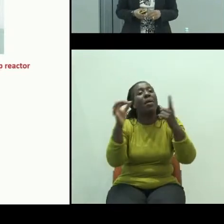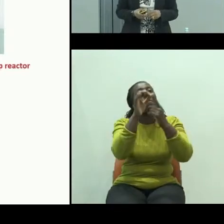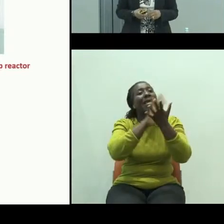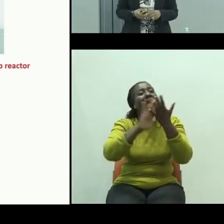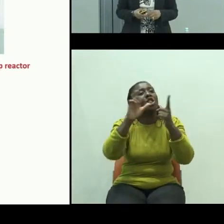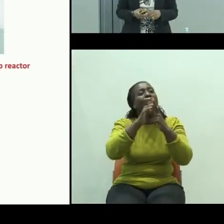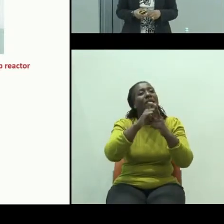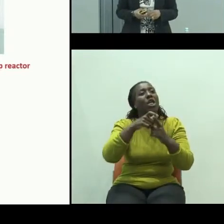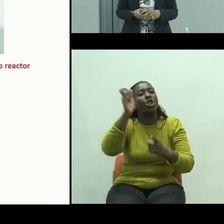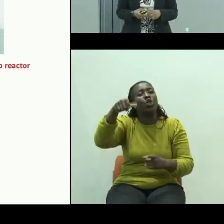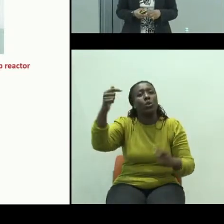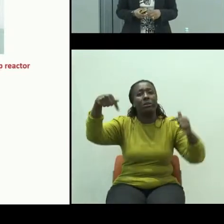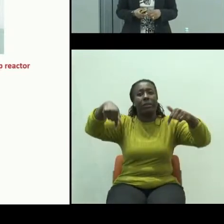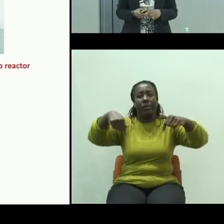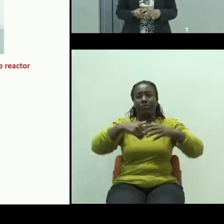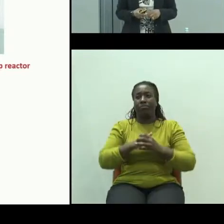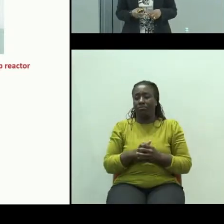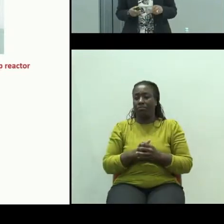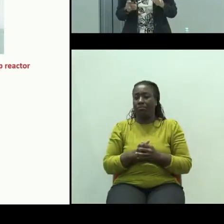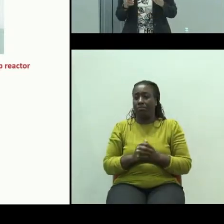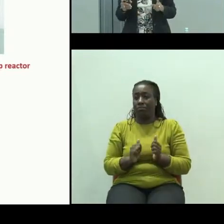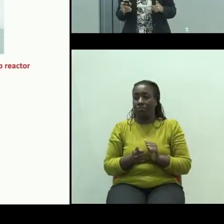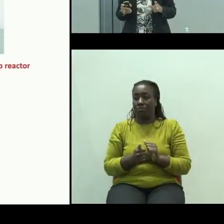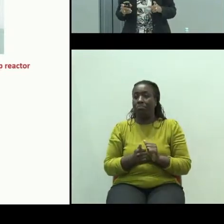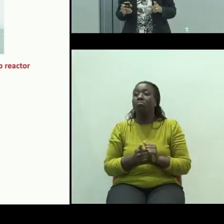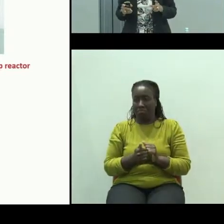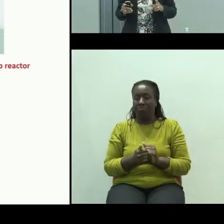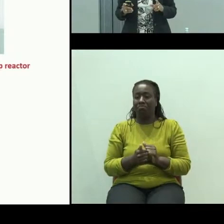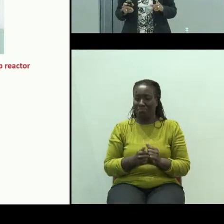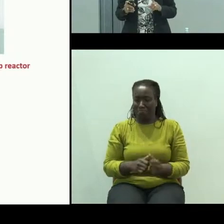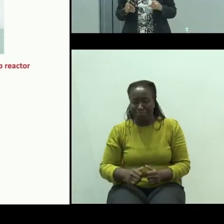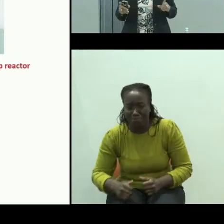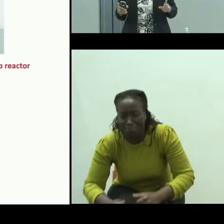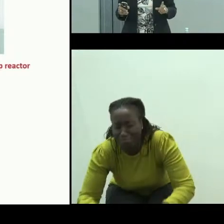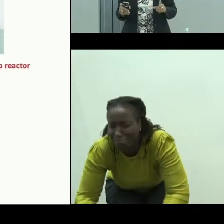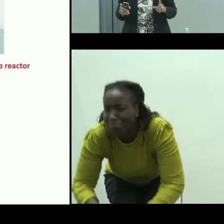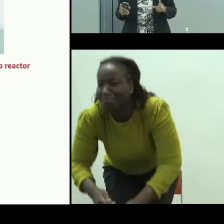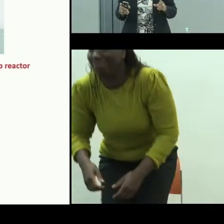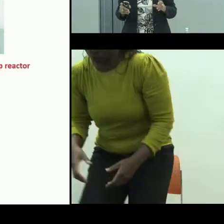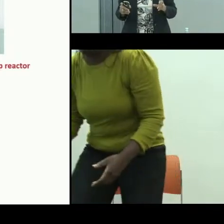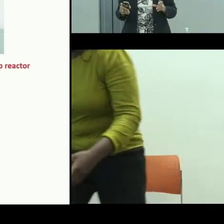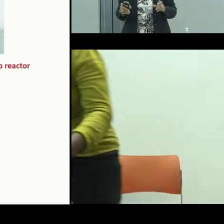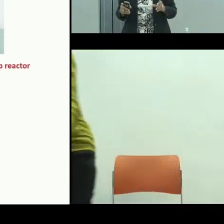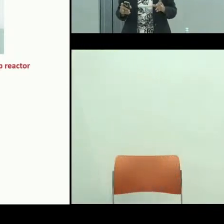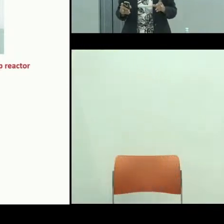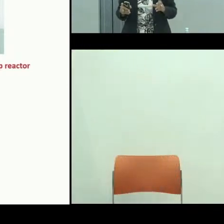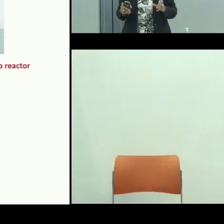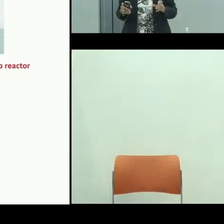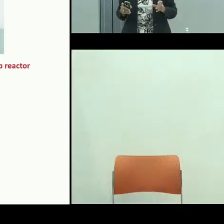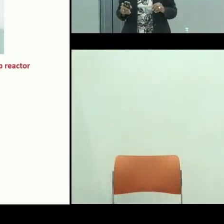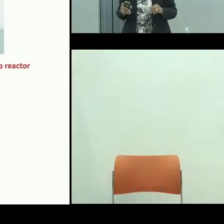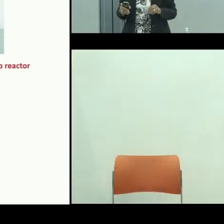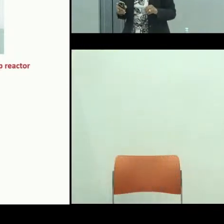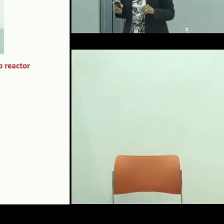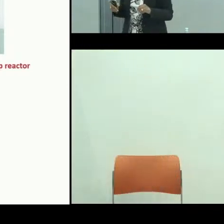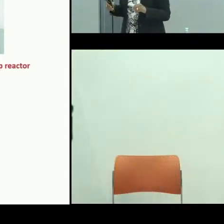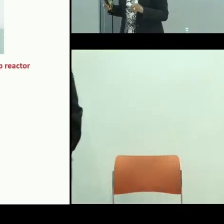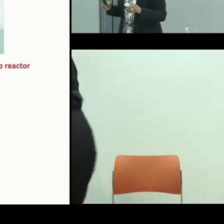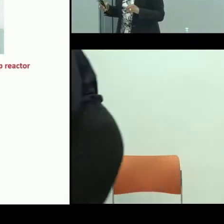are in the room? Okay, I'm going to tell you a story, and you can't tell your advisors.